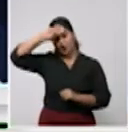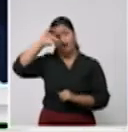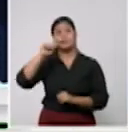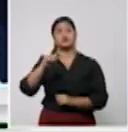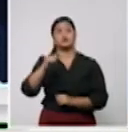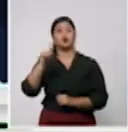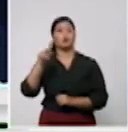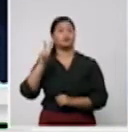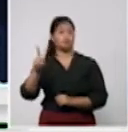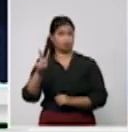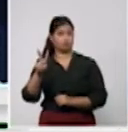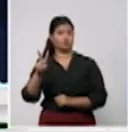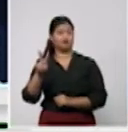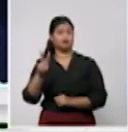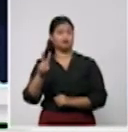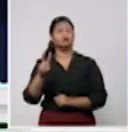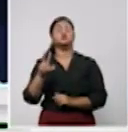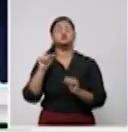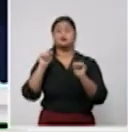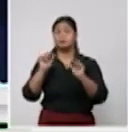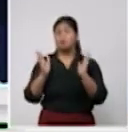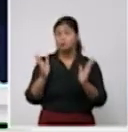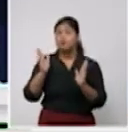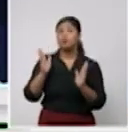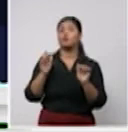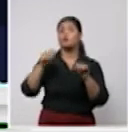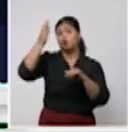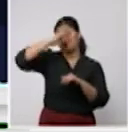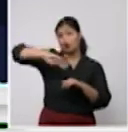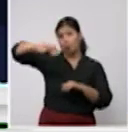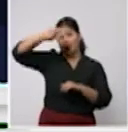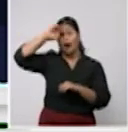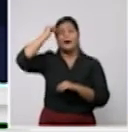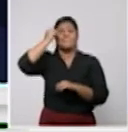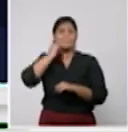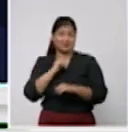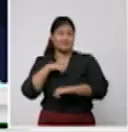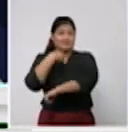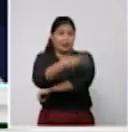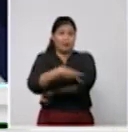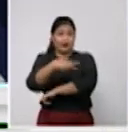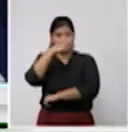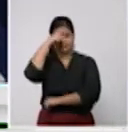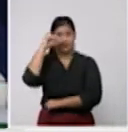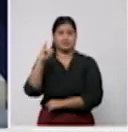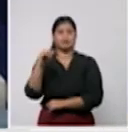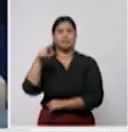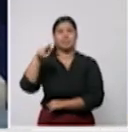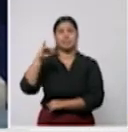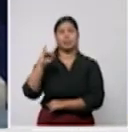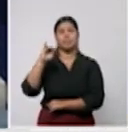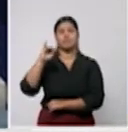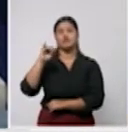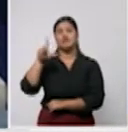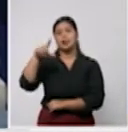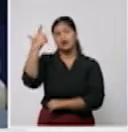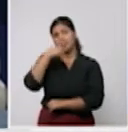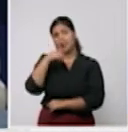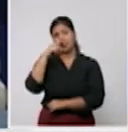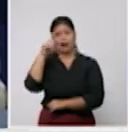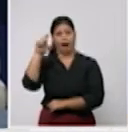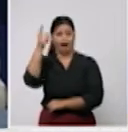moves up to 112th position in the world after surpassing Sri Lanka in